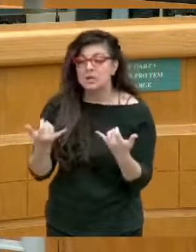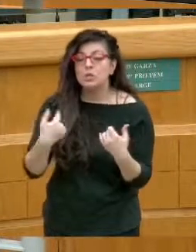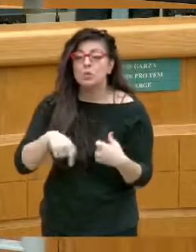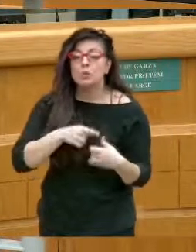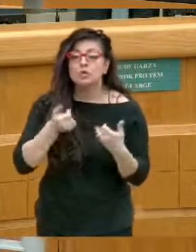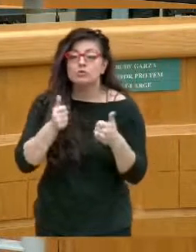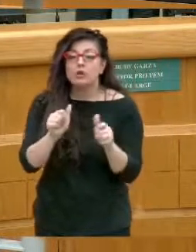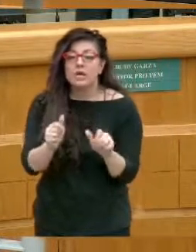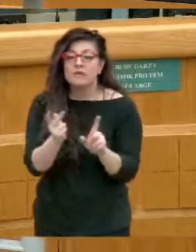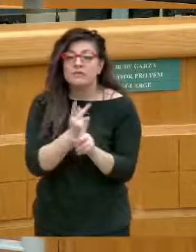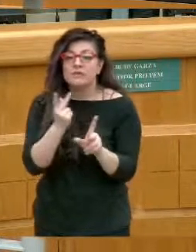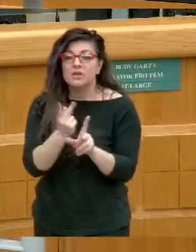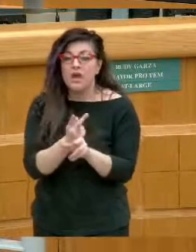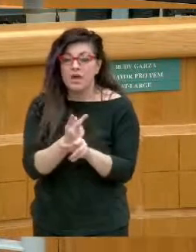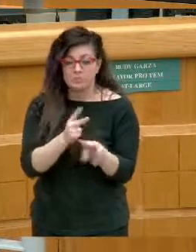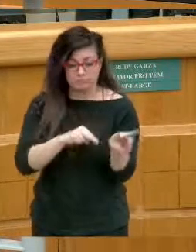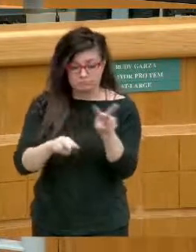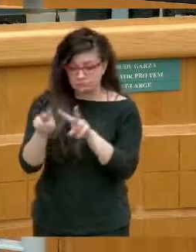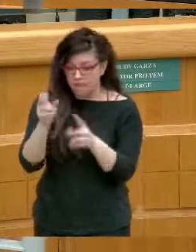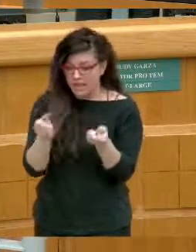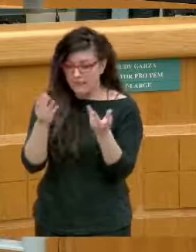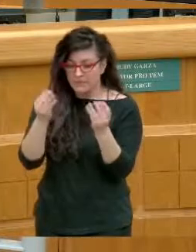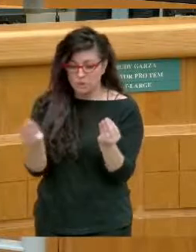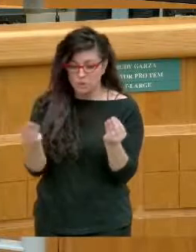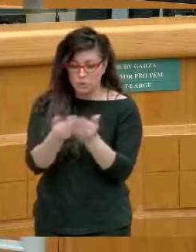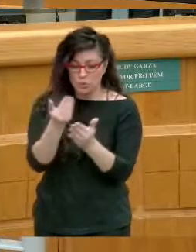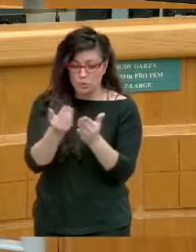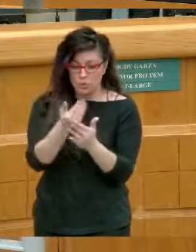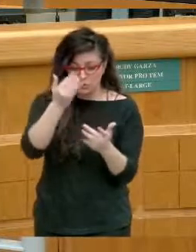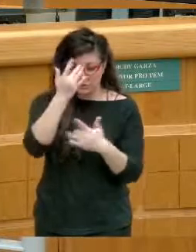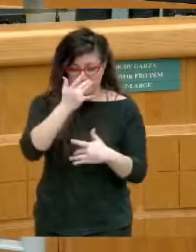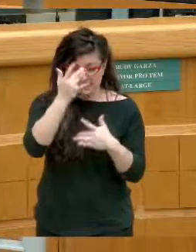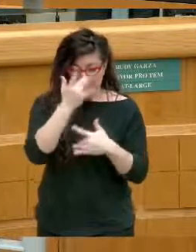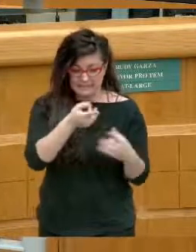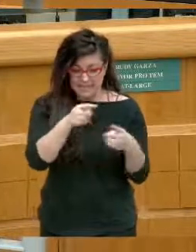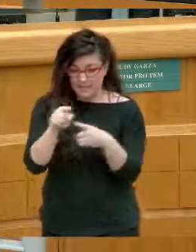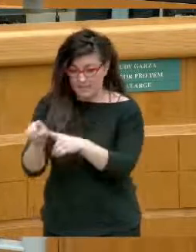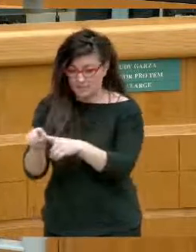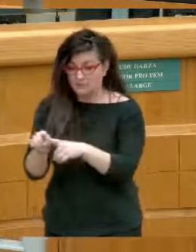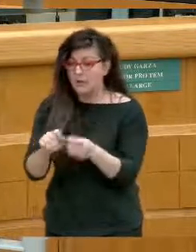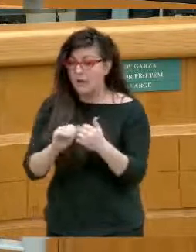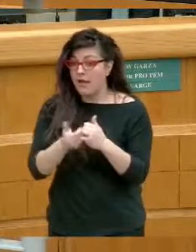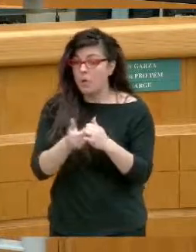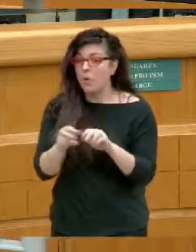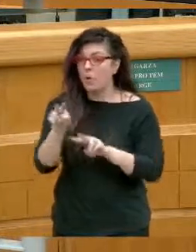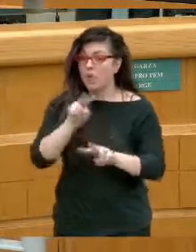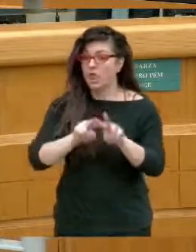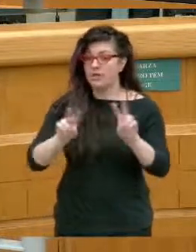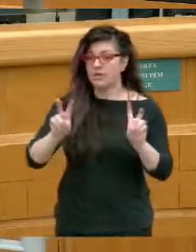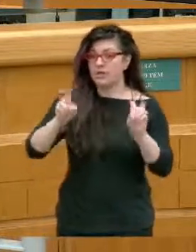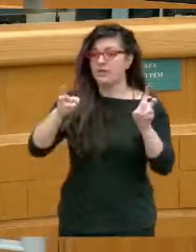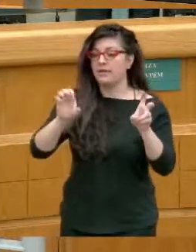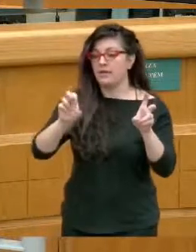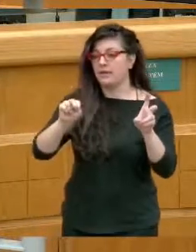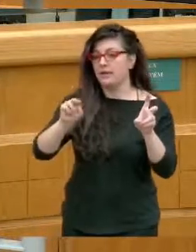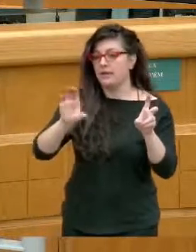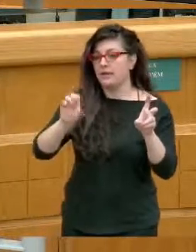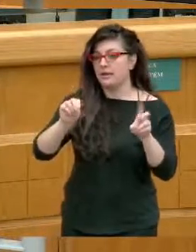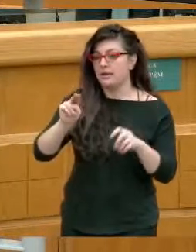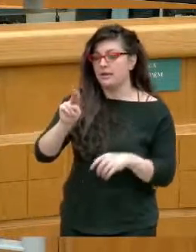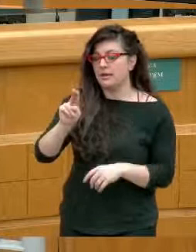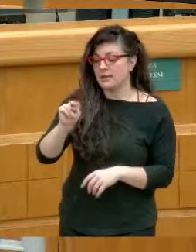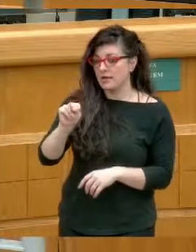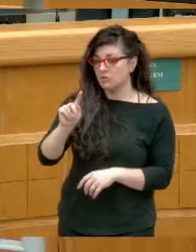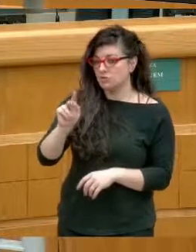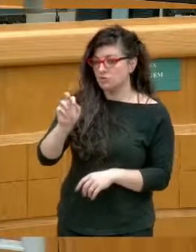new infections are occurring. And the way that we're doing that is looking at this encounter index. And the way the encounter index works is each one of